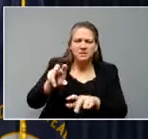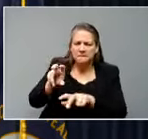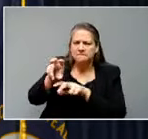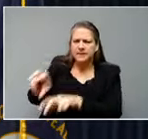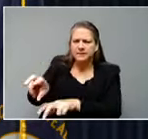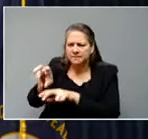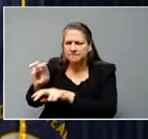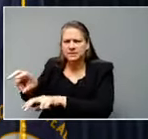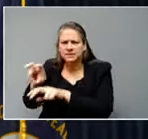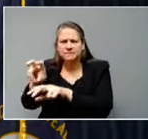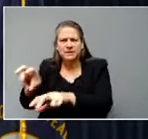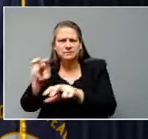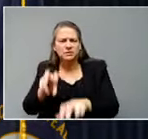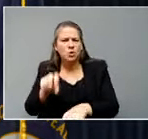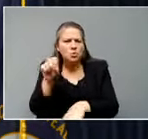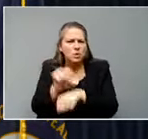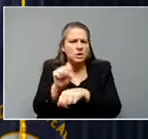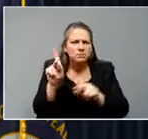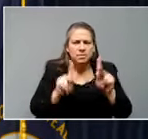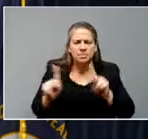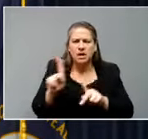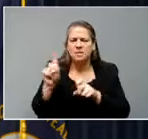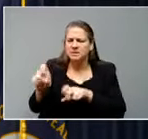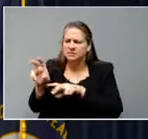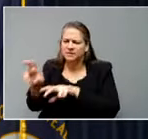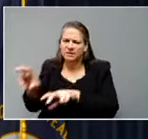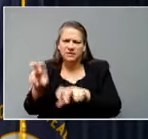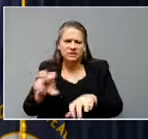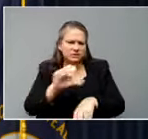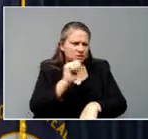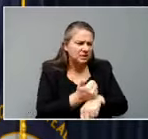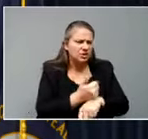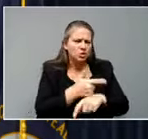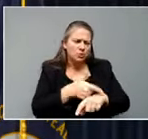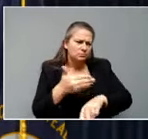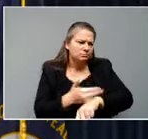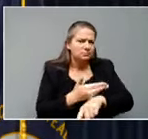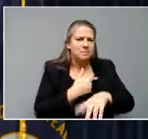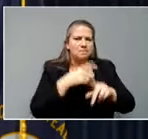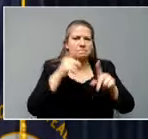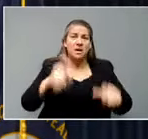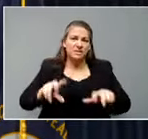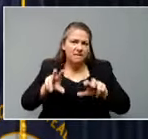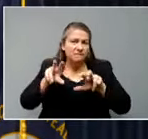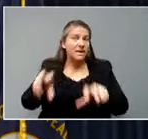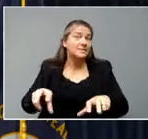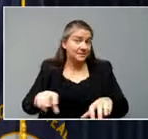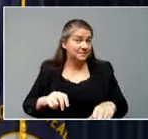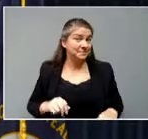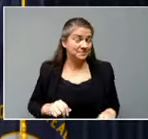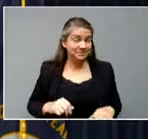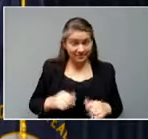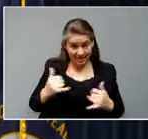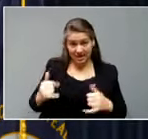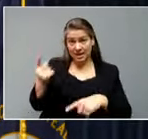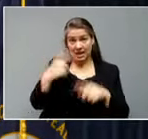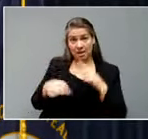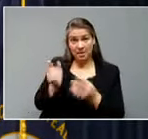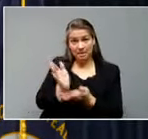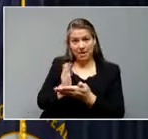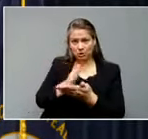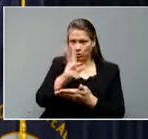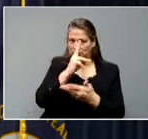in our sites, and we have to invest in our communities. In the upcoming budget, you will see significant